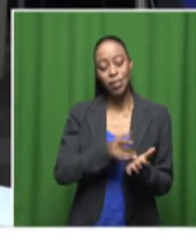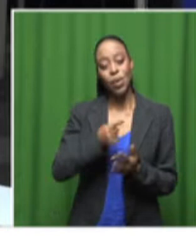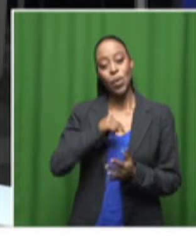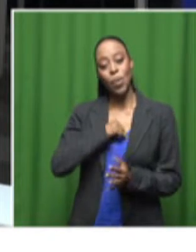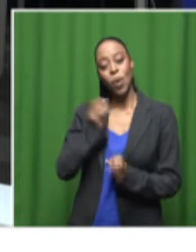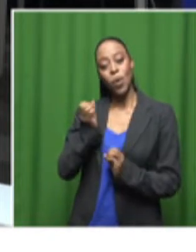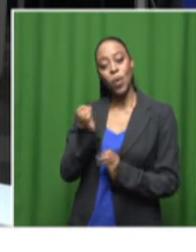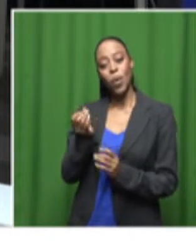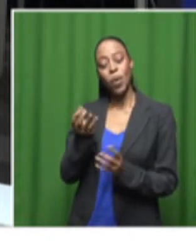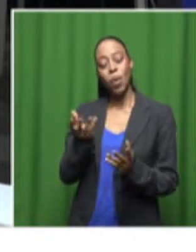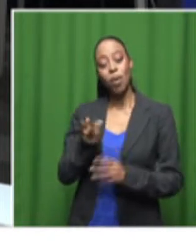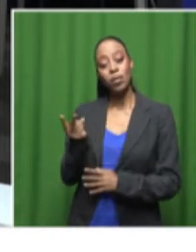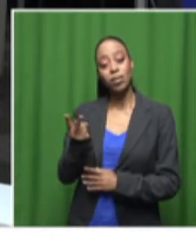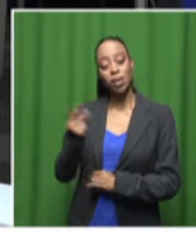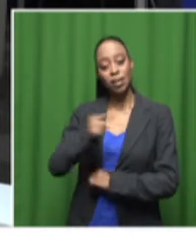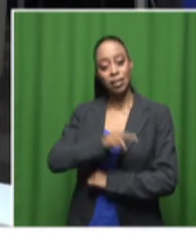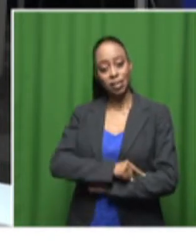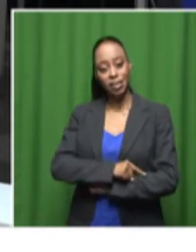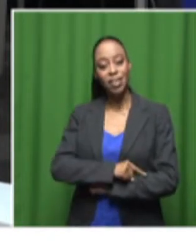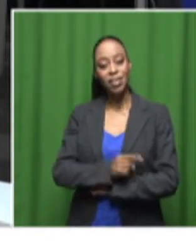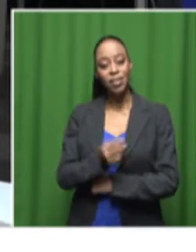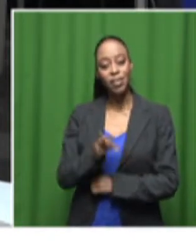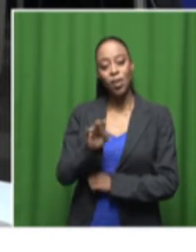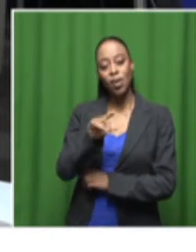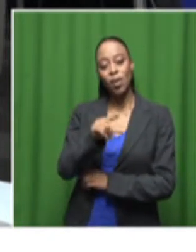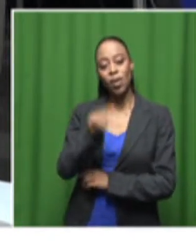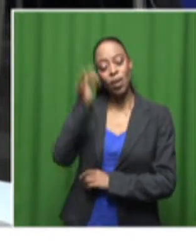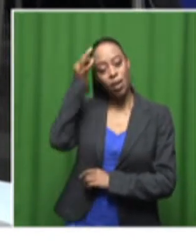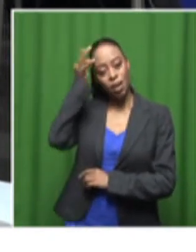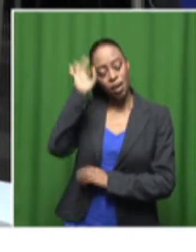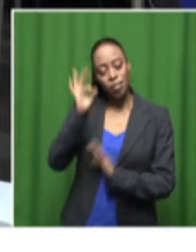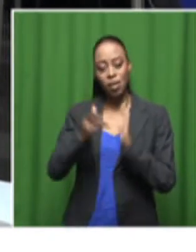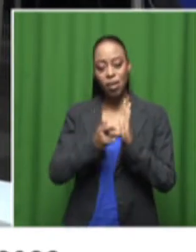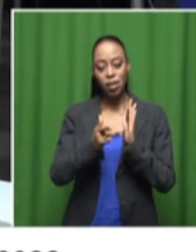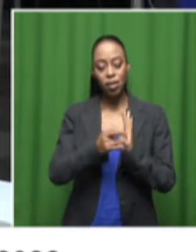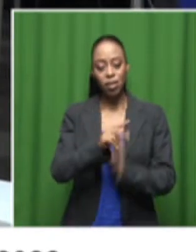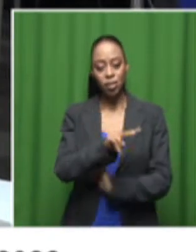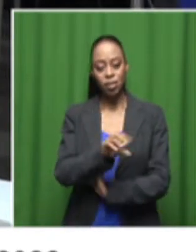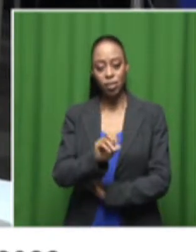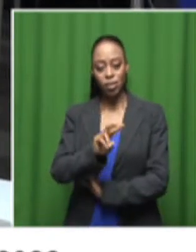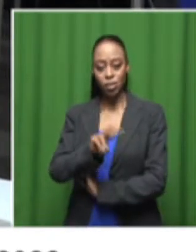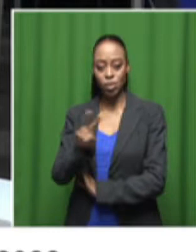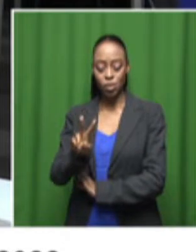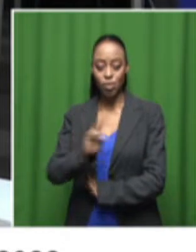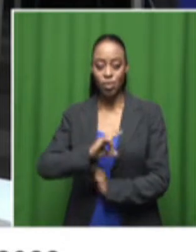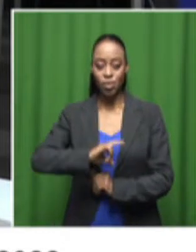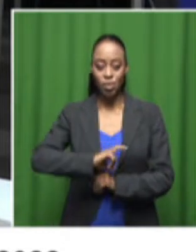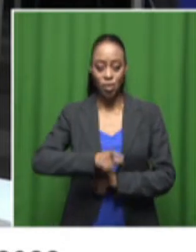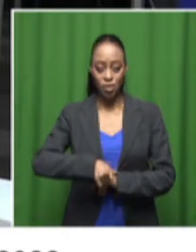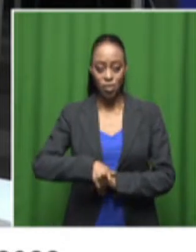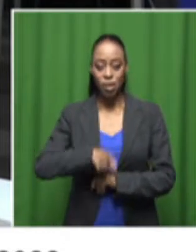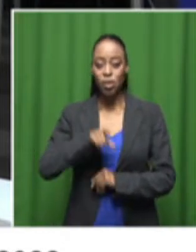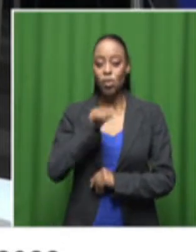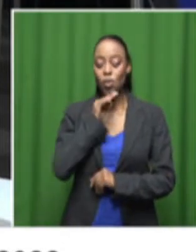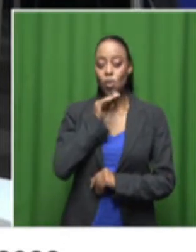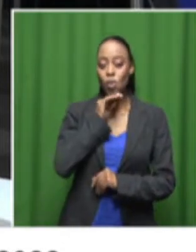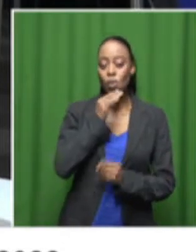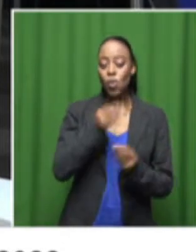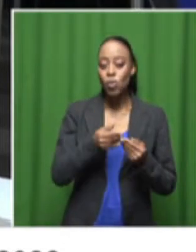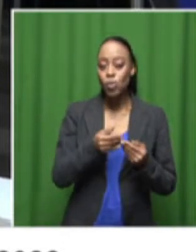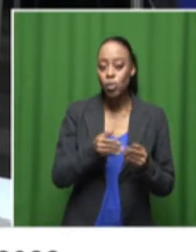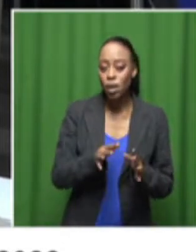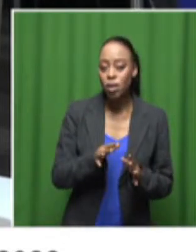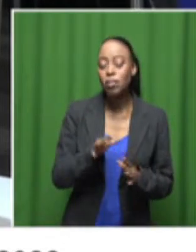bring you the second day of the Govtech 2022 conference, brought to you by the State